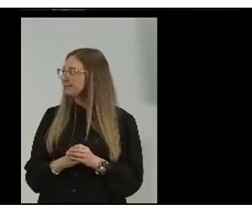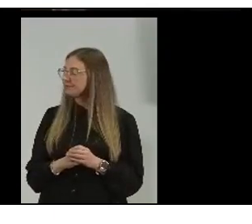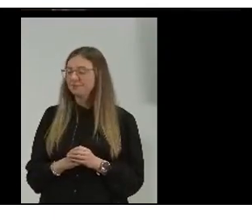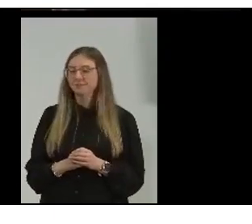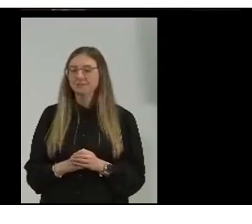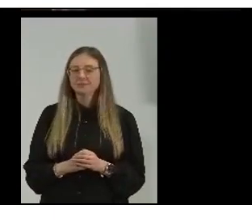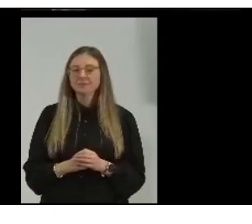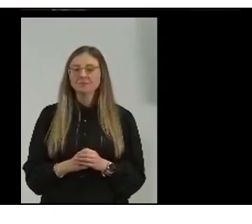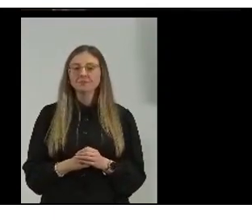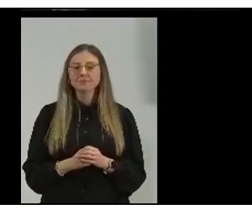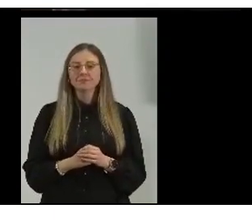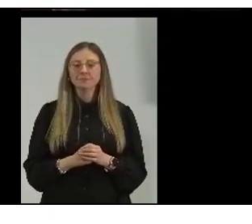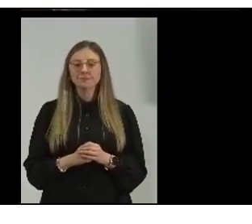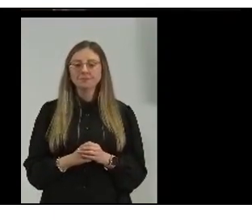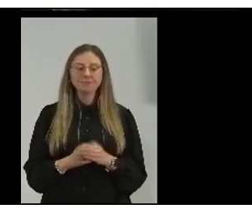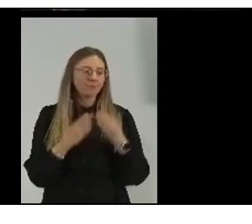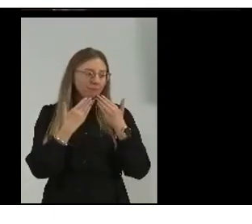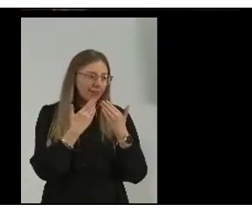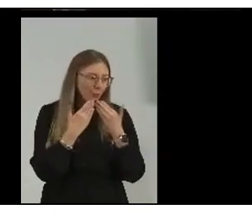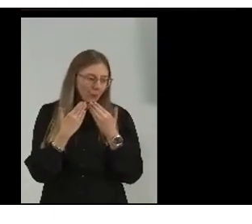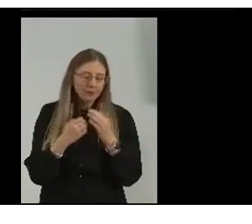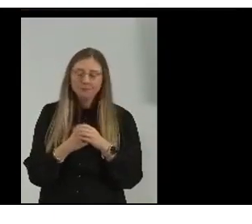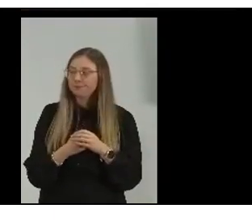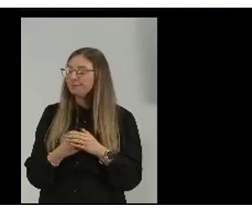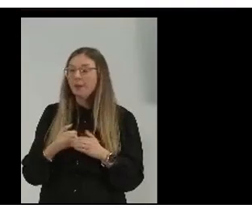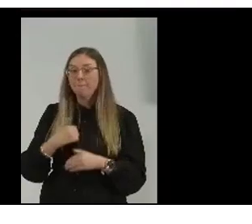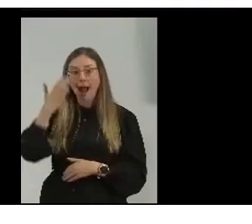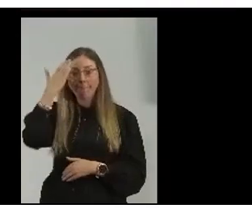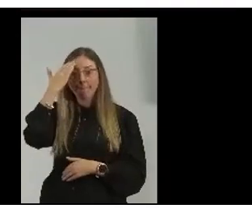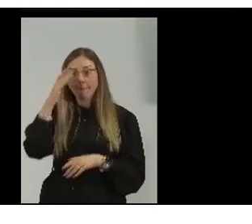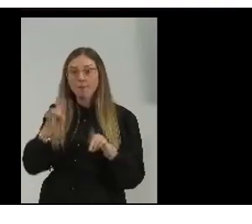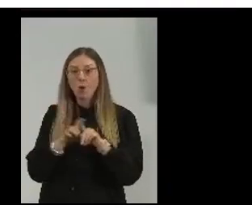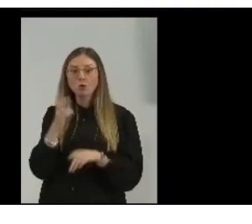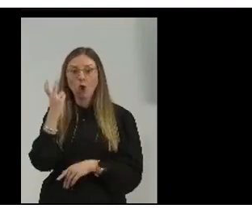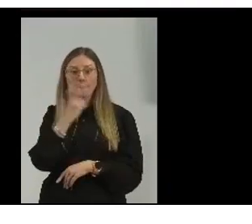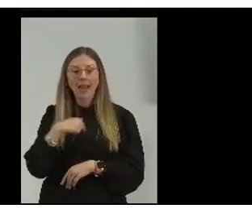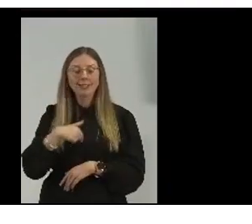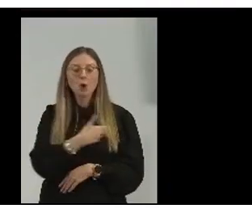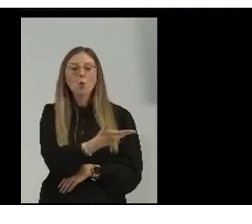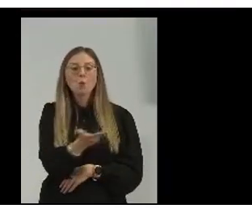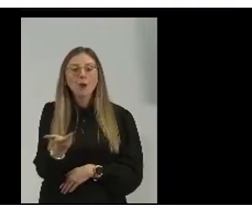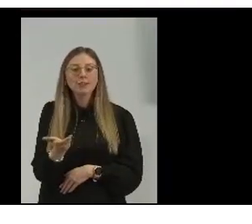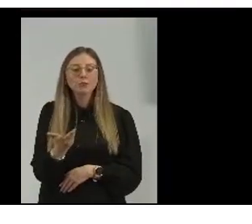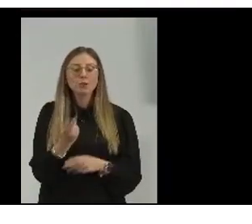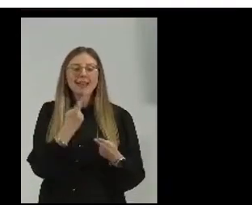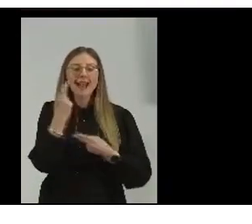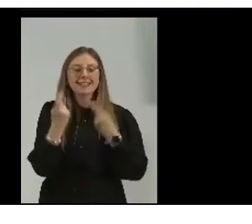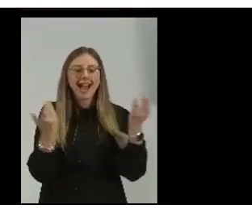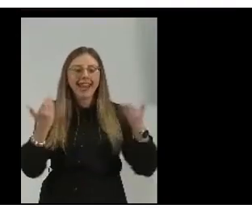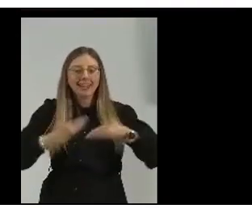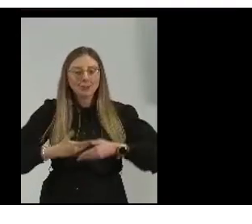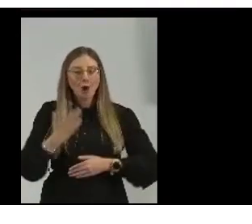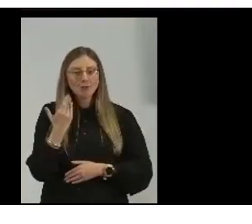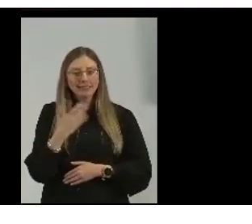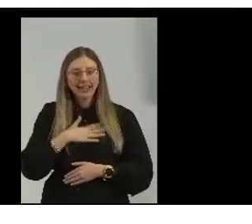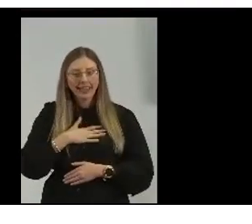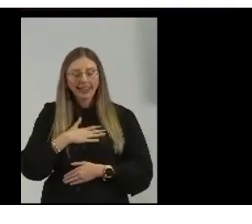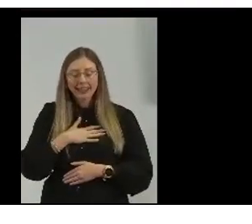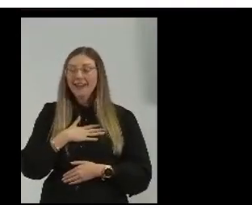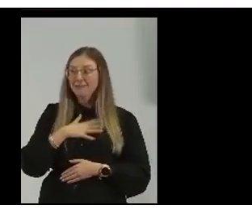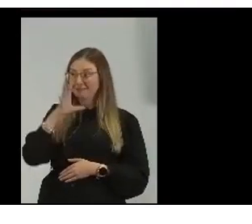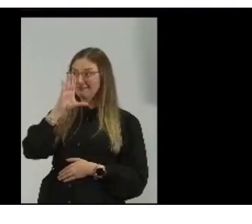regions. Fantastic. Thank you so much. My mum, who's also blind, was a waitress at a Dining in the Dark installation. There